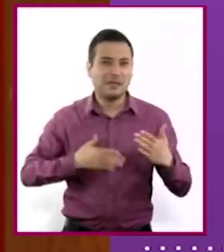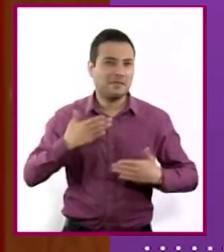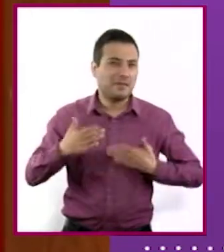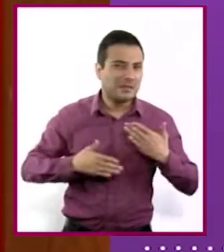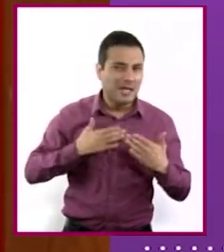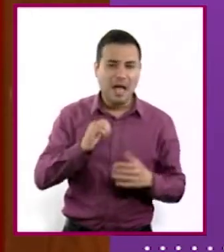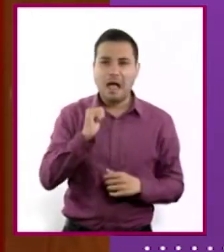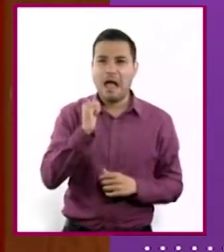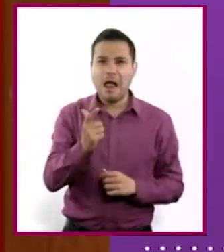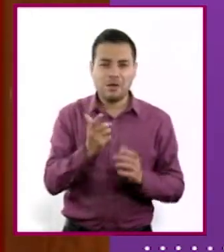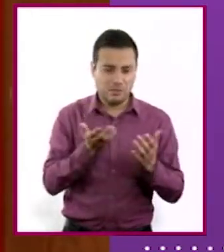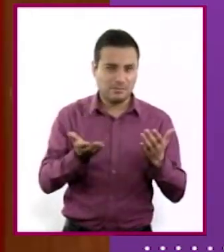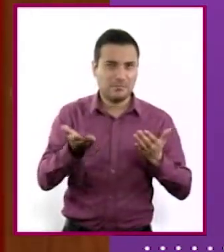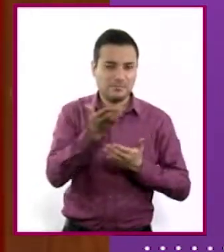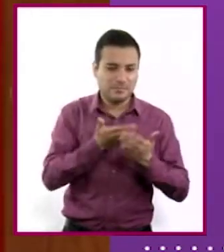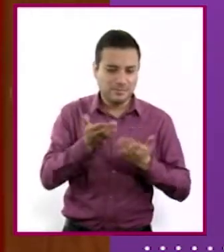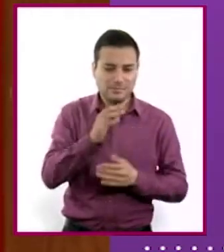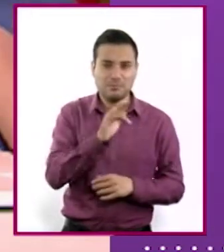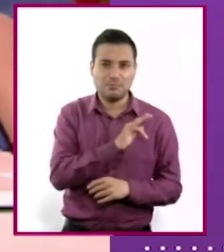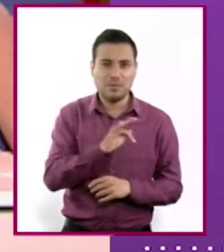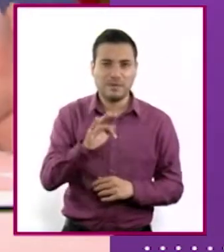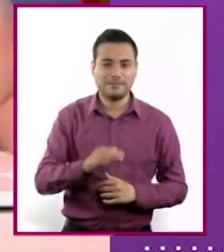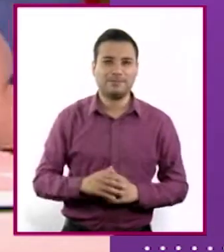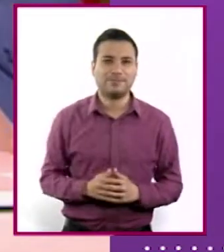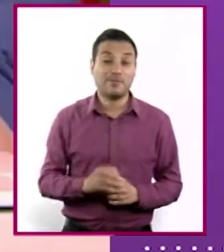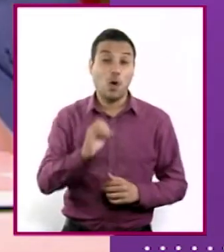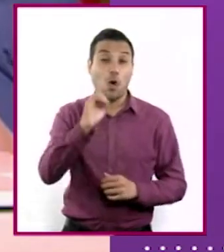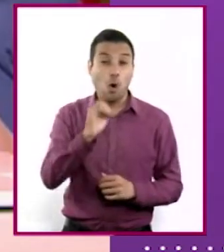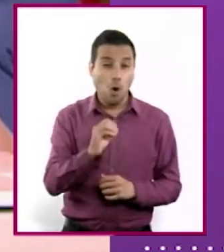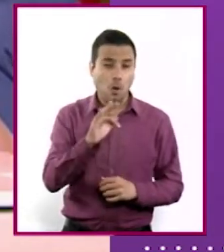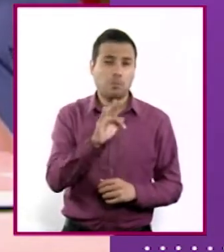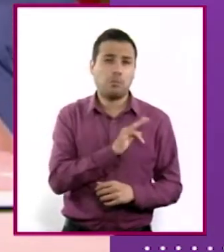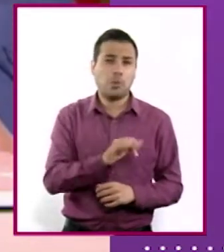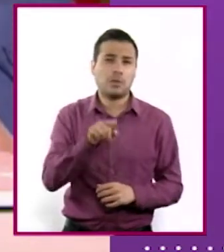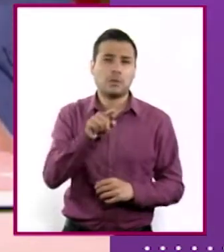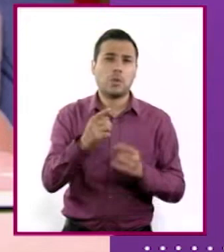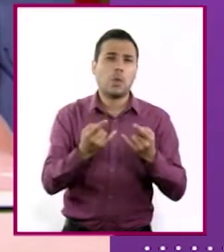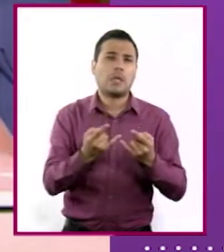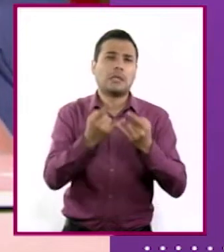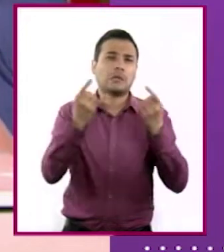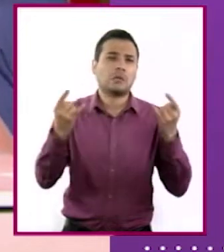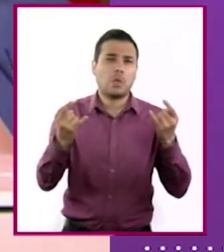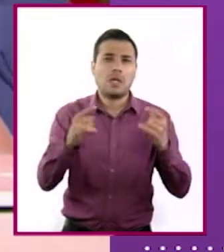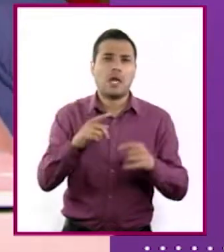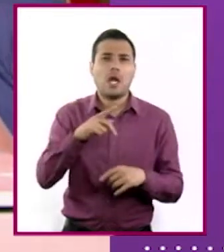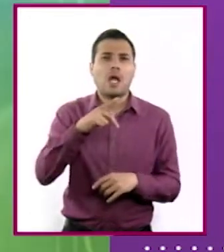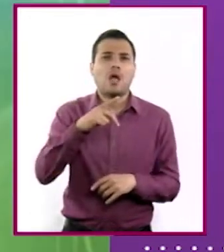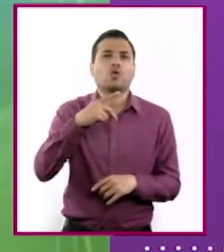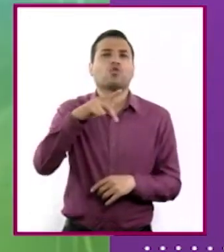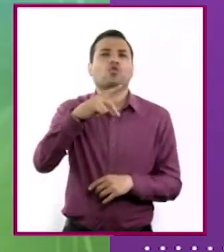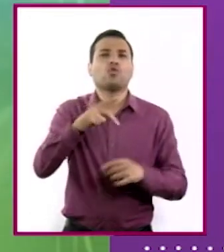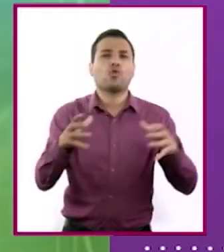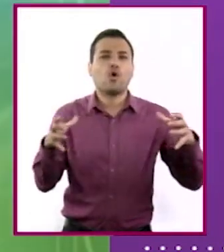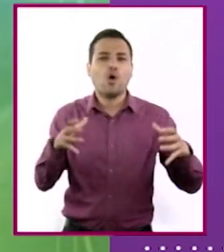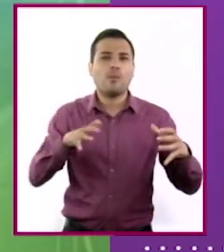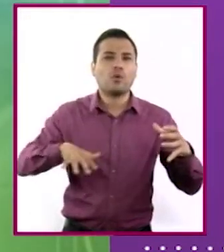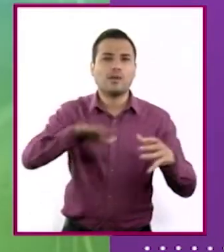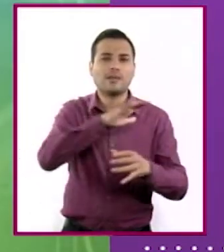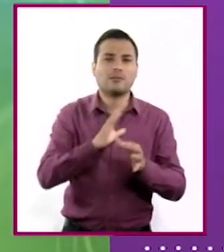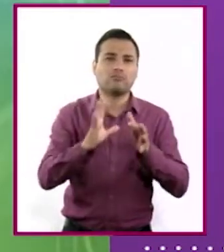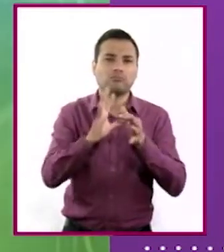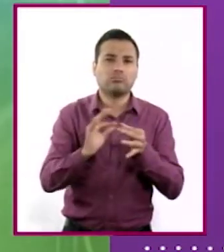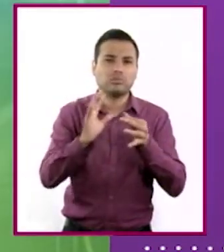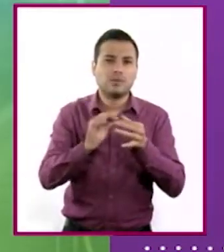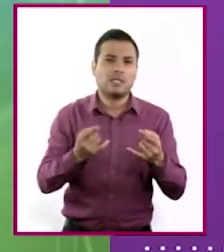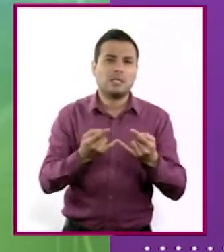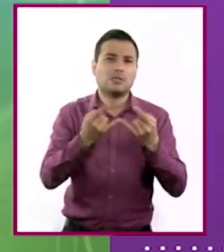to you or to someone you know. Or you can tell us a local story from the place you live. Maybe a legend,